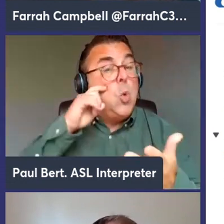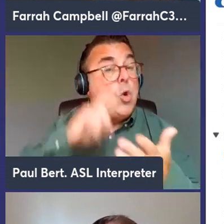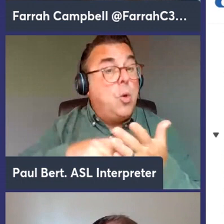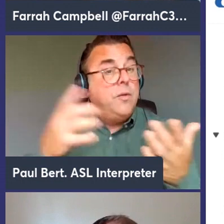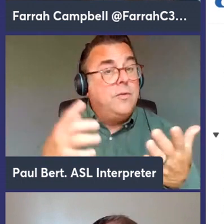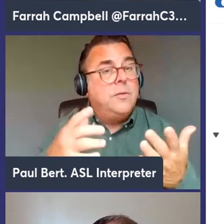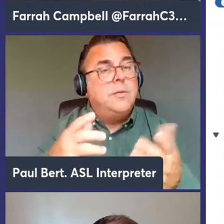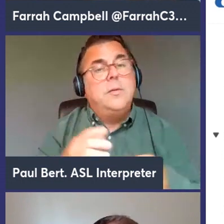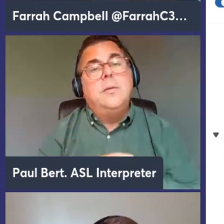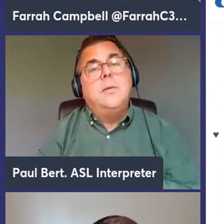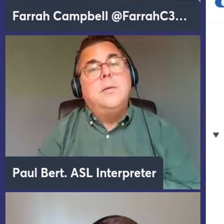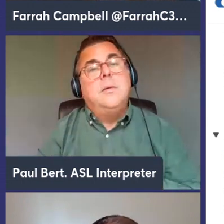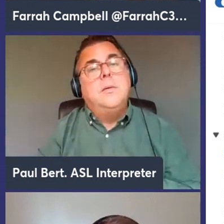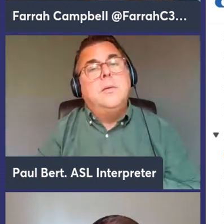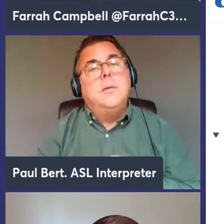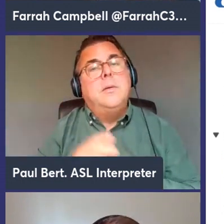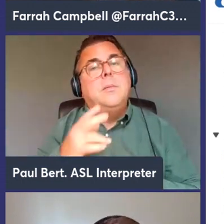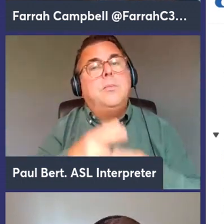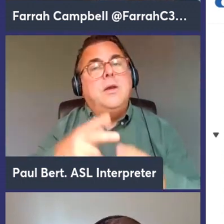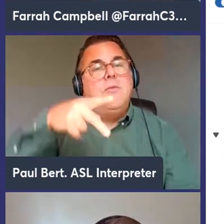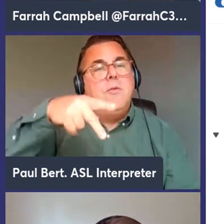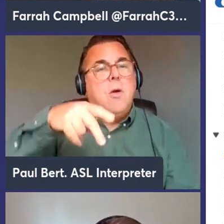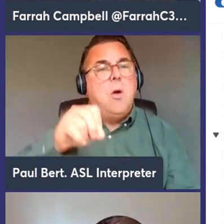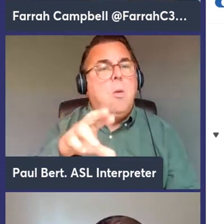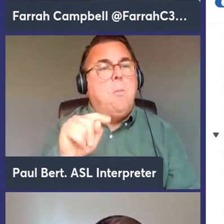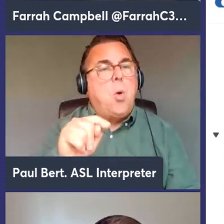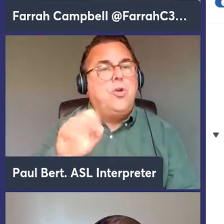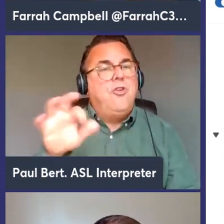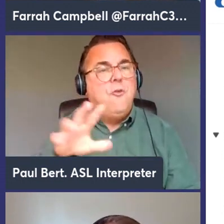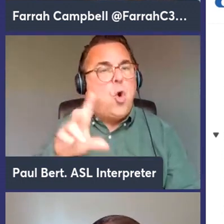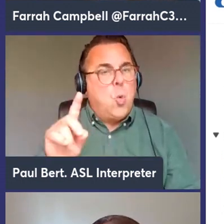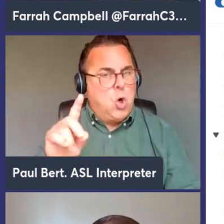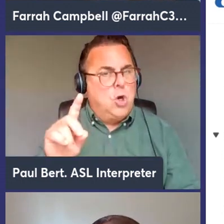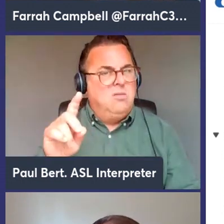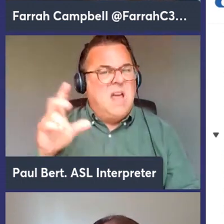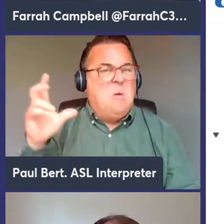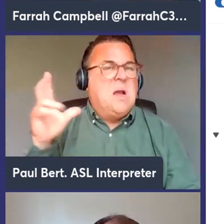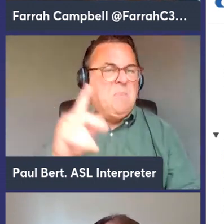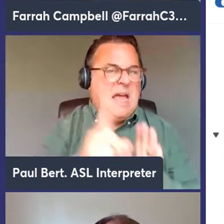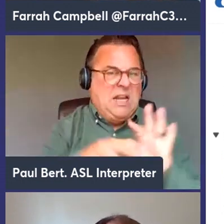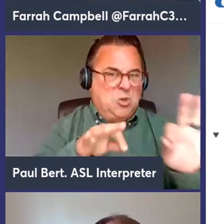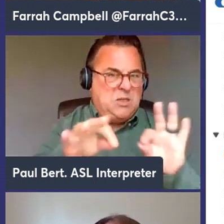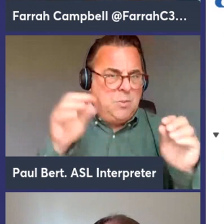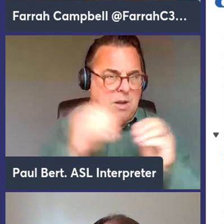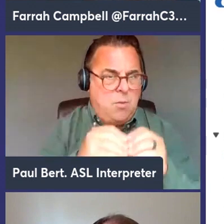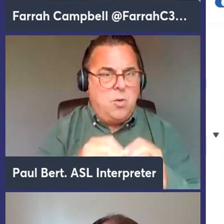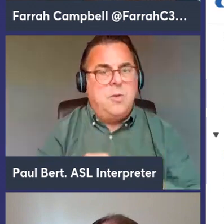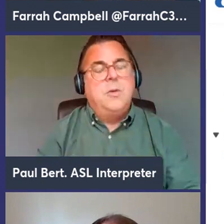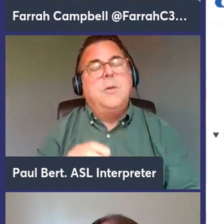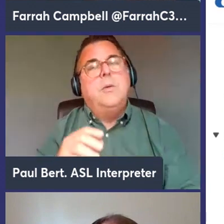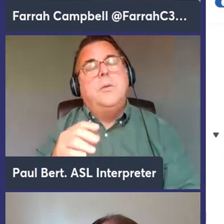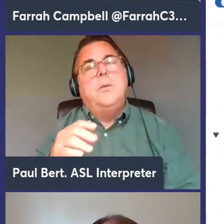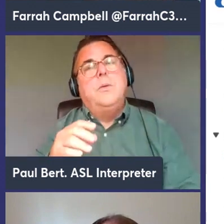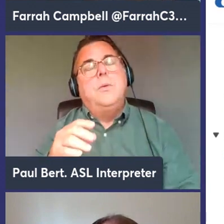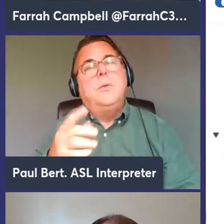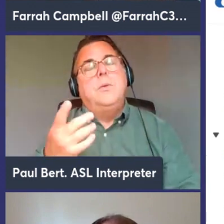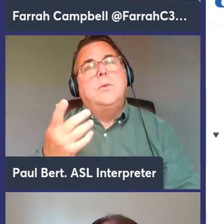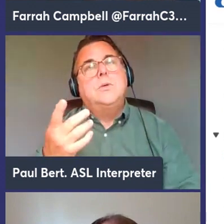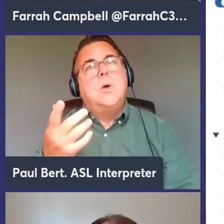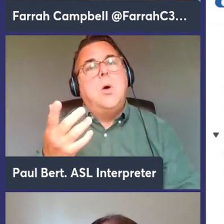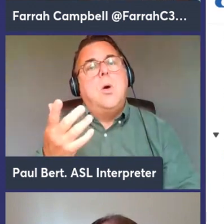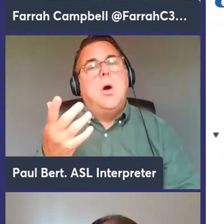a quick port forward. And we'll come back to that a little bit later. So I'm going to use the same,